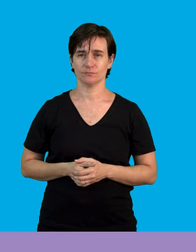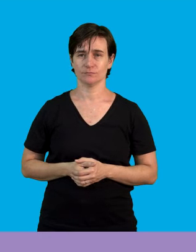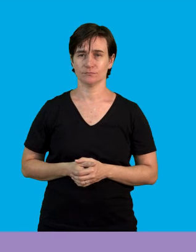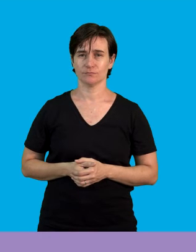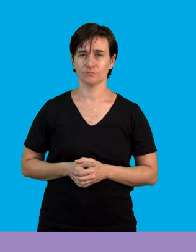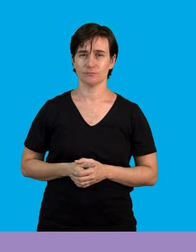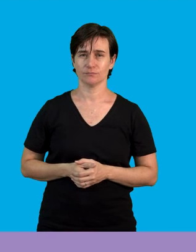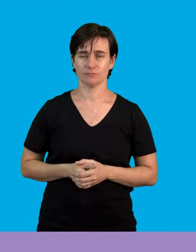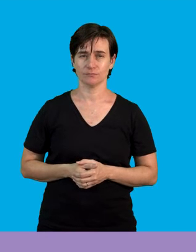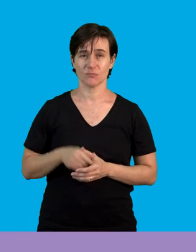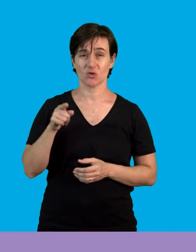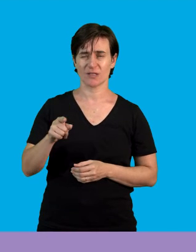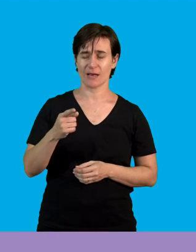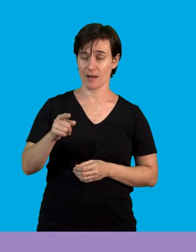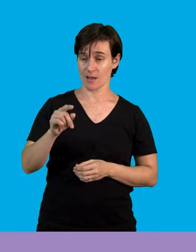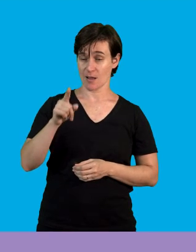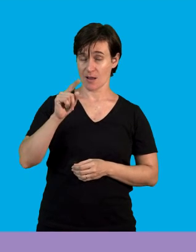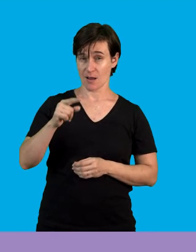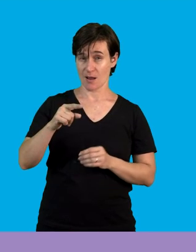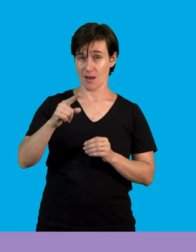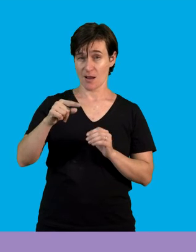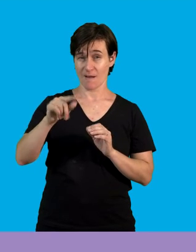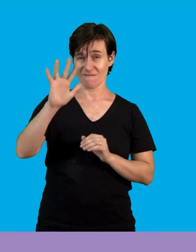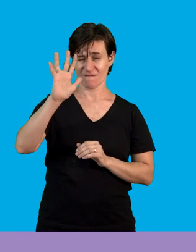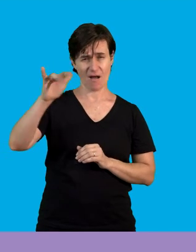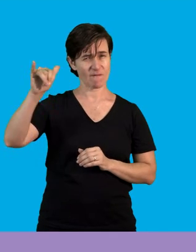one, the third term, y is